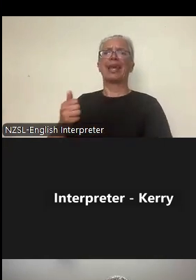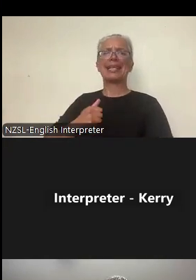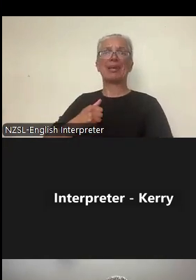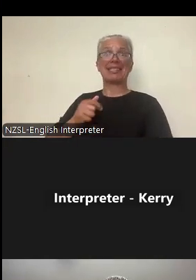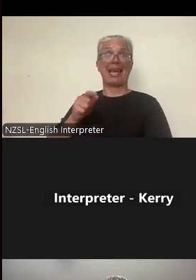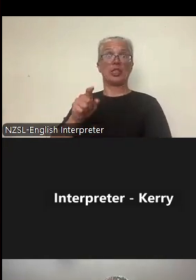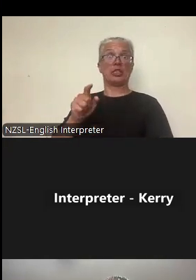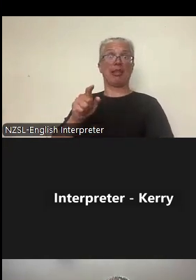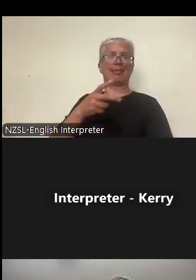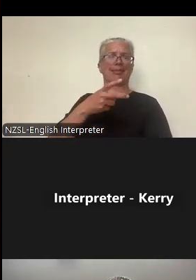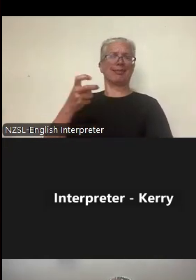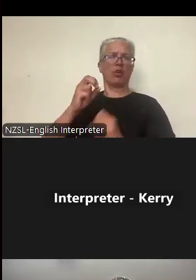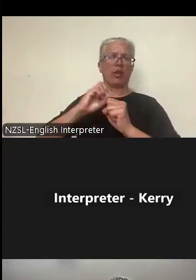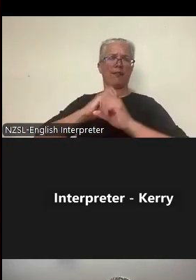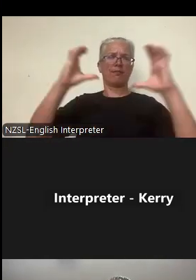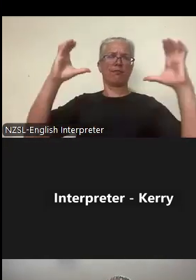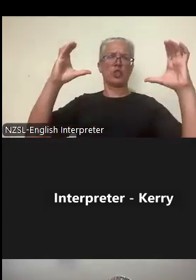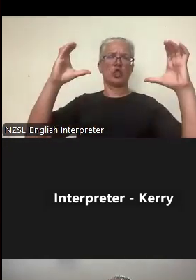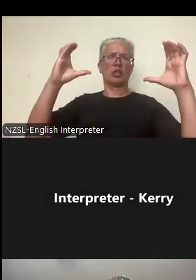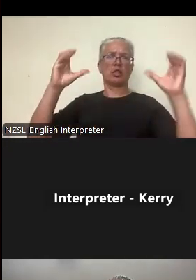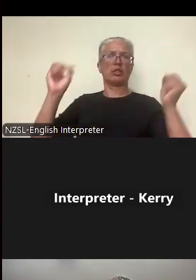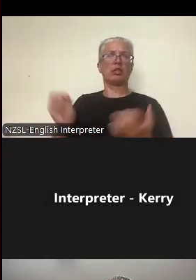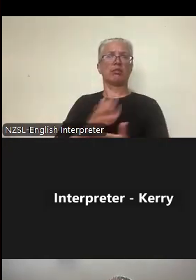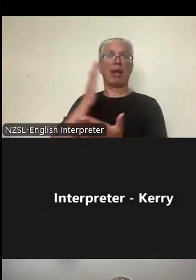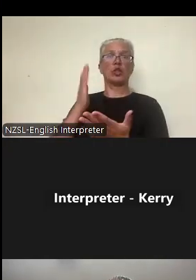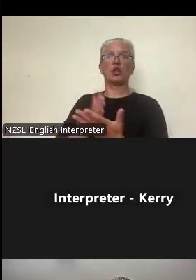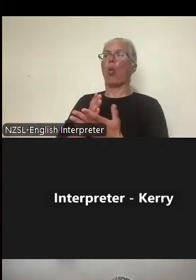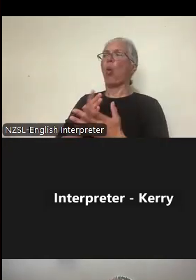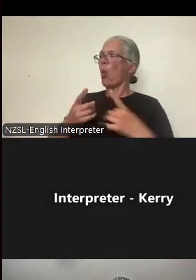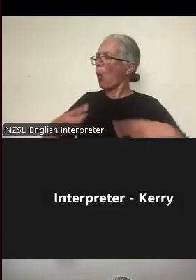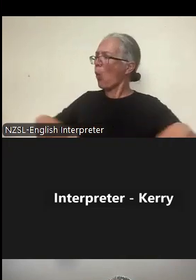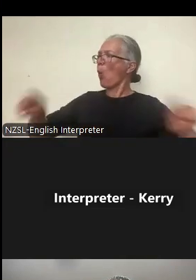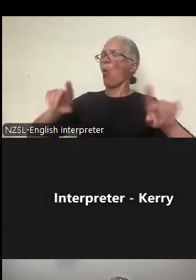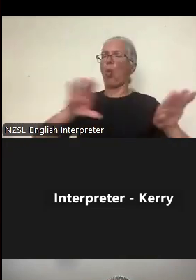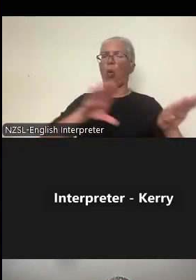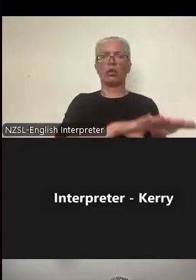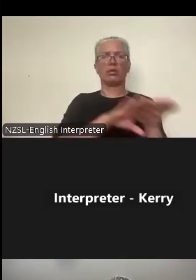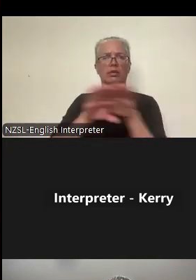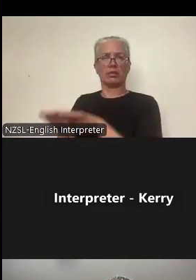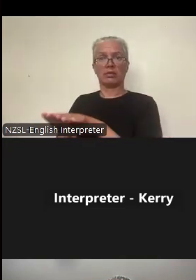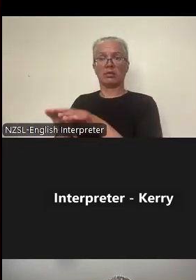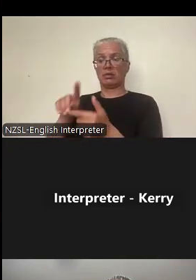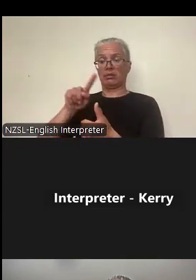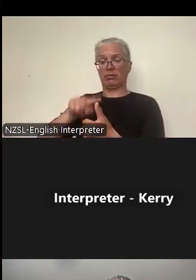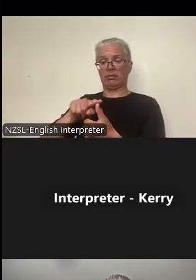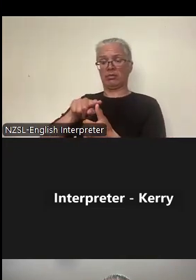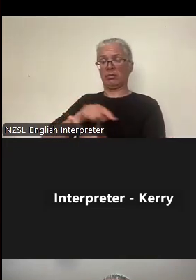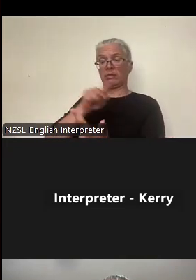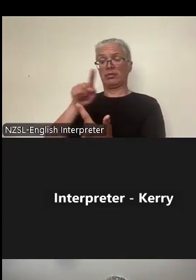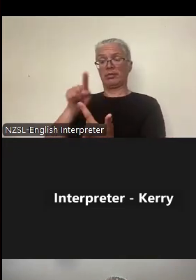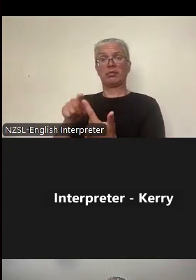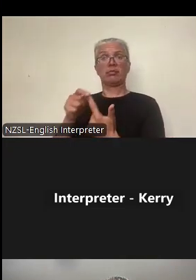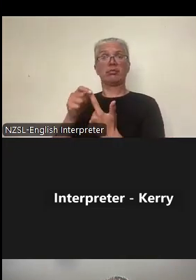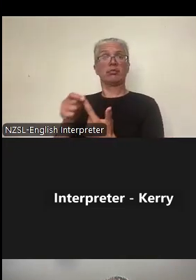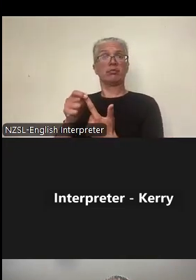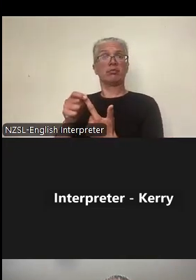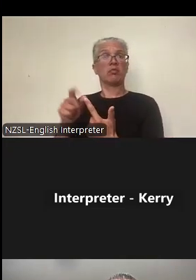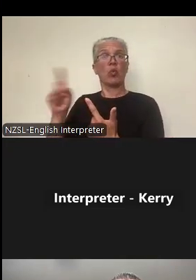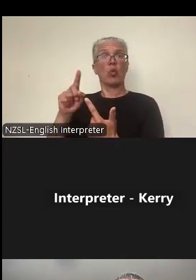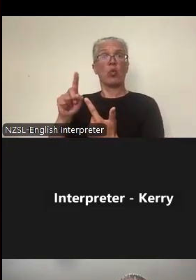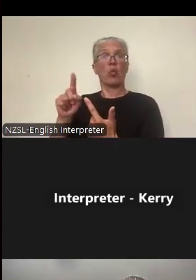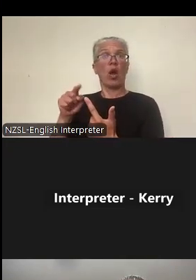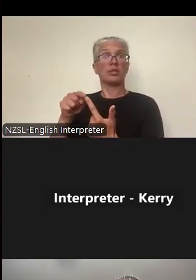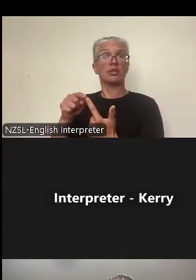part, and making sure that that is done collectively. The second that has significant effect